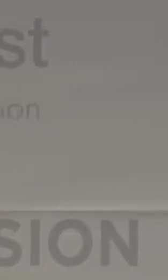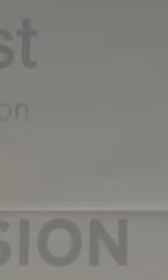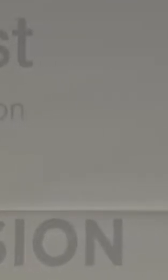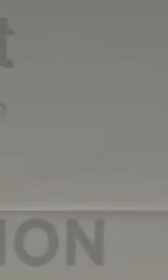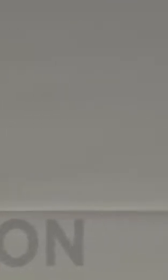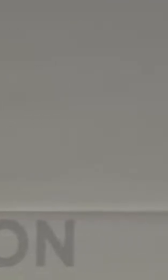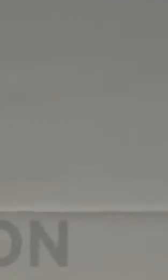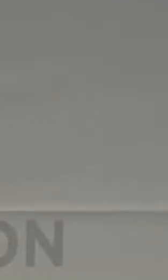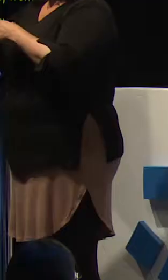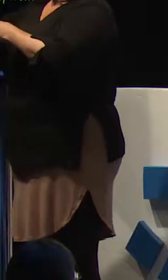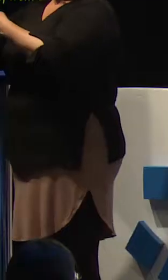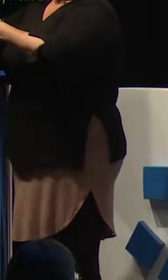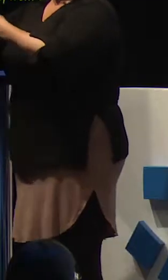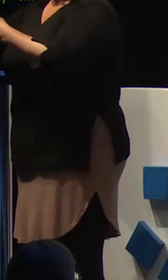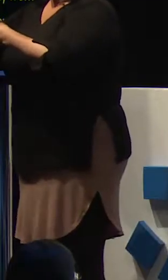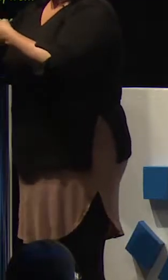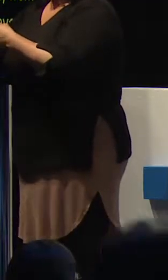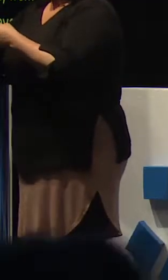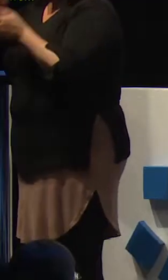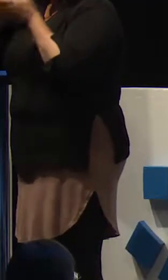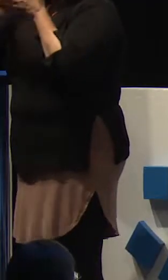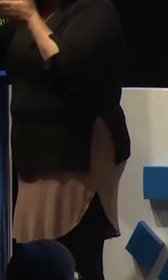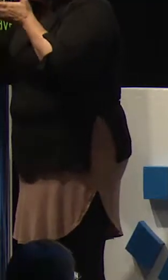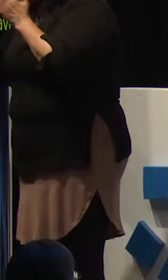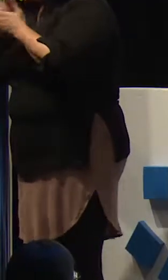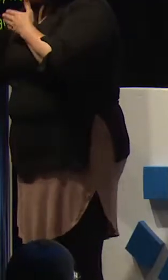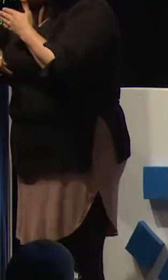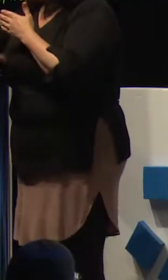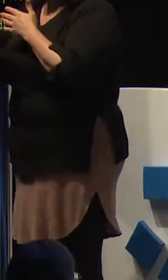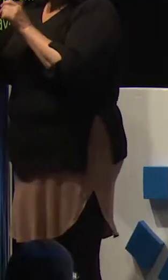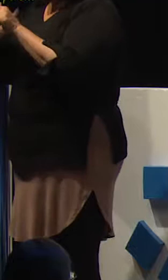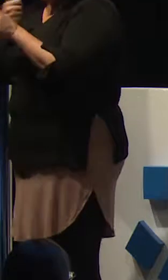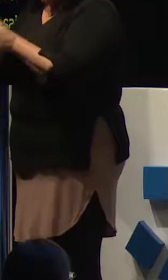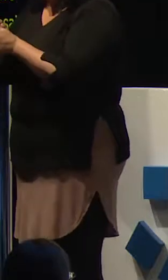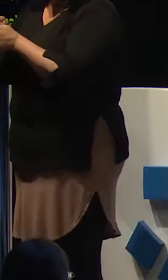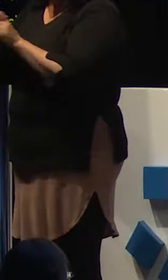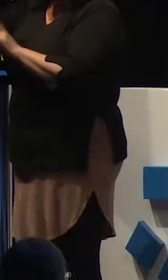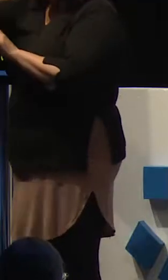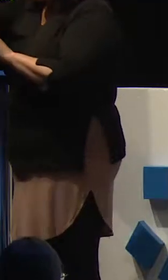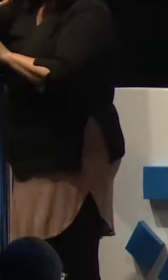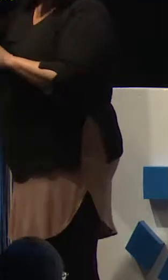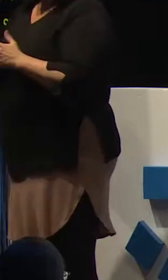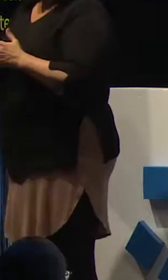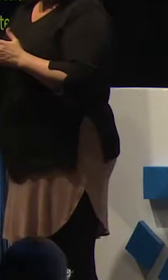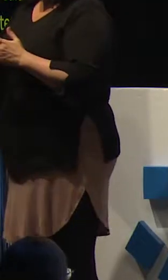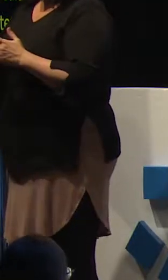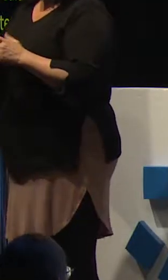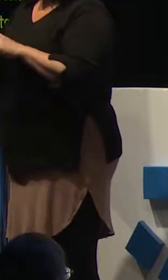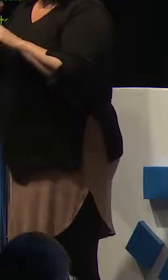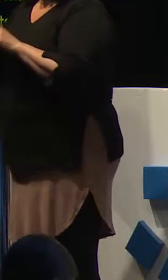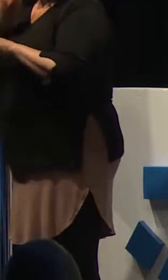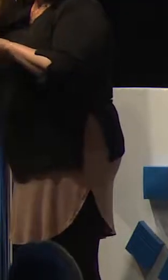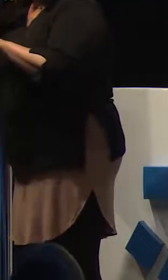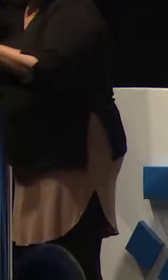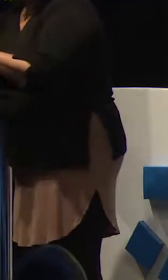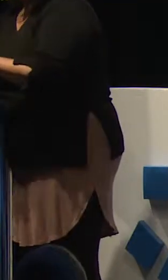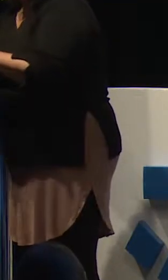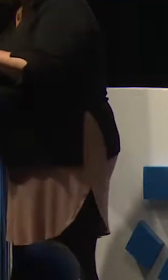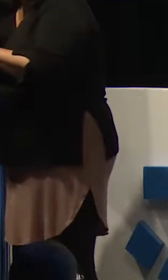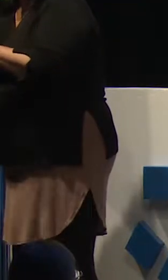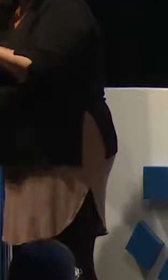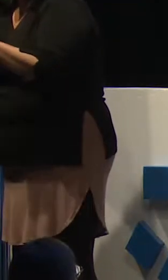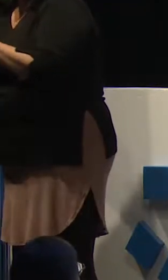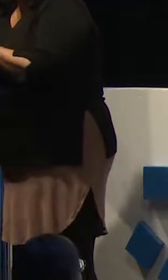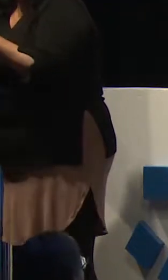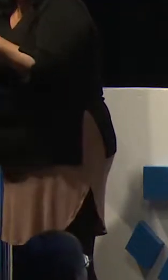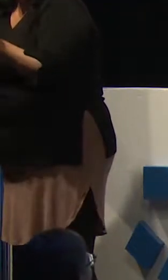call the plumbing. We've checked to look at the programming behind the scenes. What have you done from a practical standpoint? Number